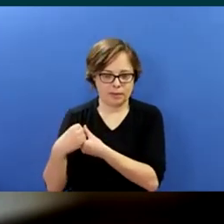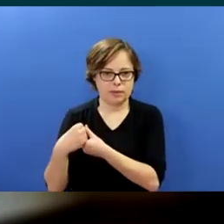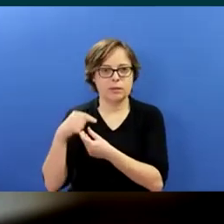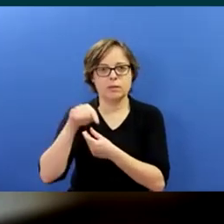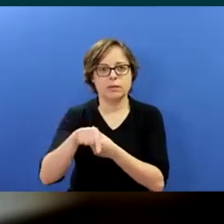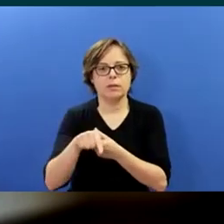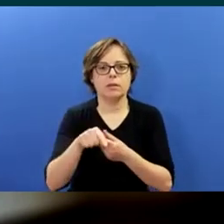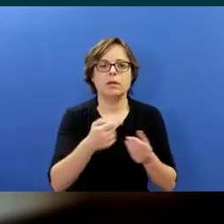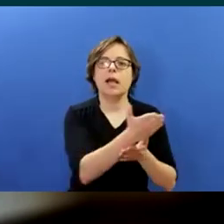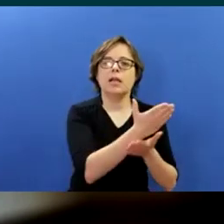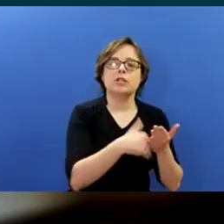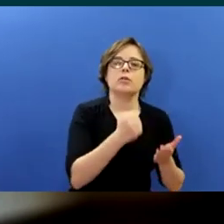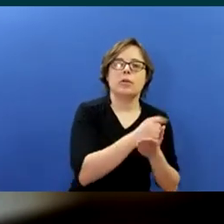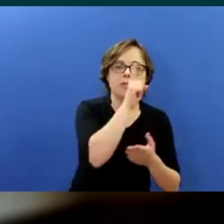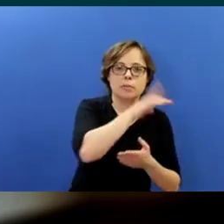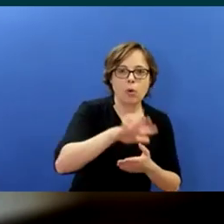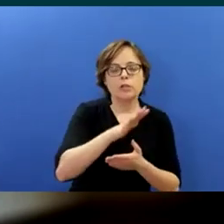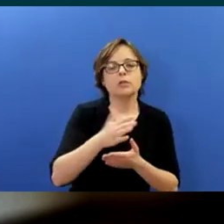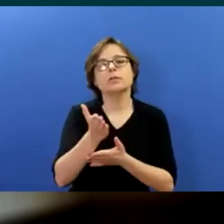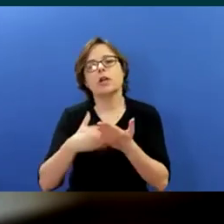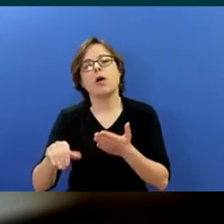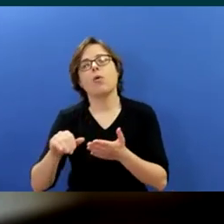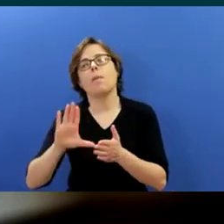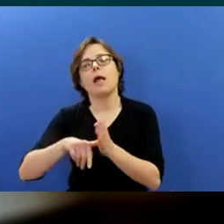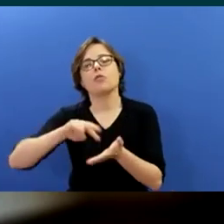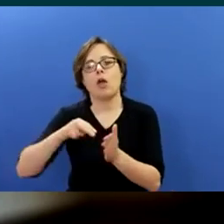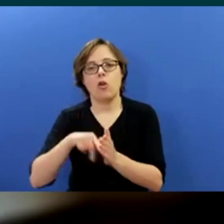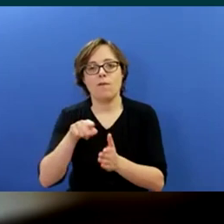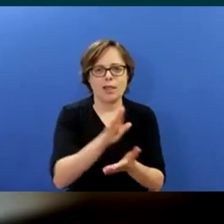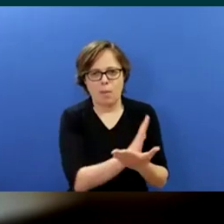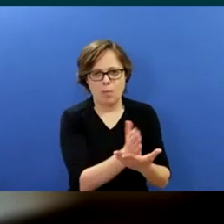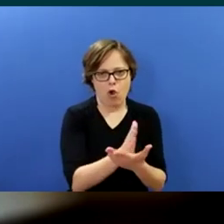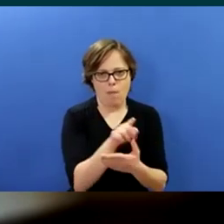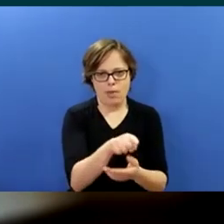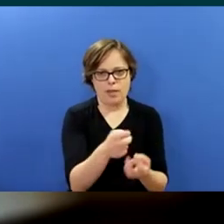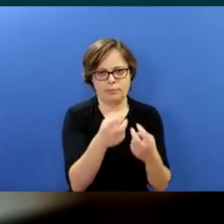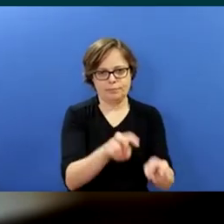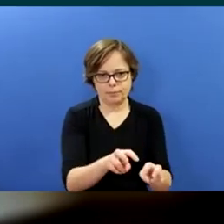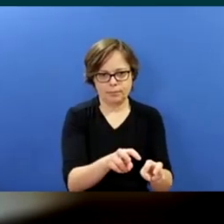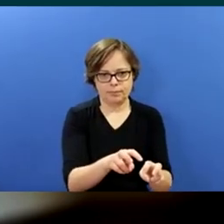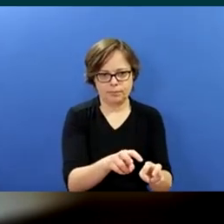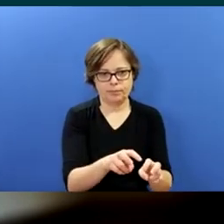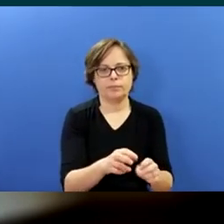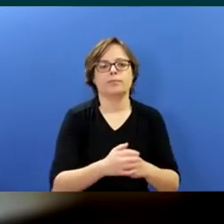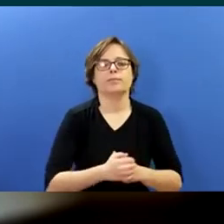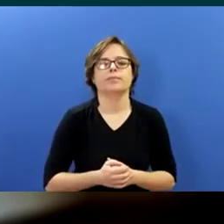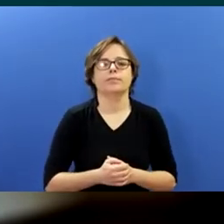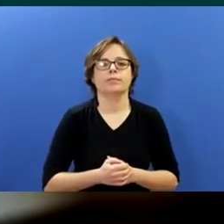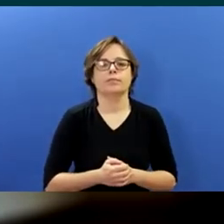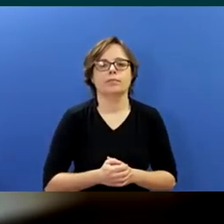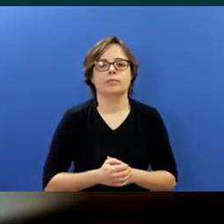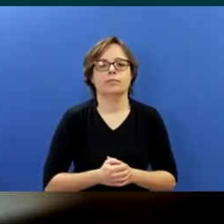create this kind of administrative culture. And we kind of meet every month to work on the topic and to discuss some